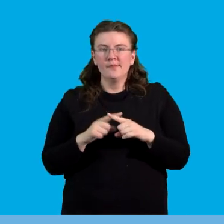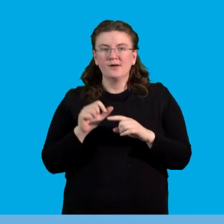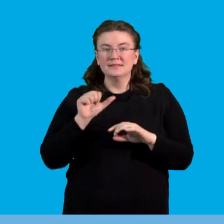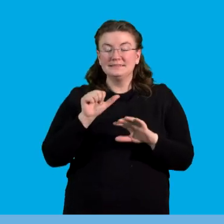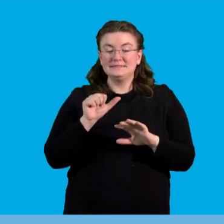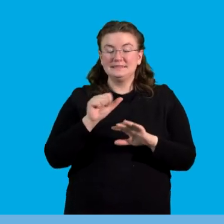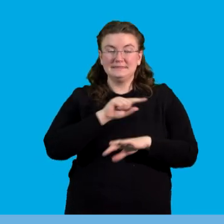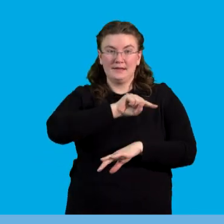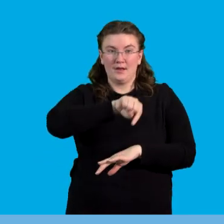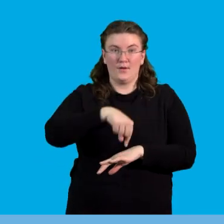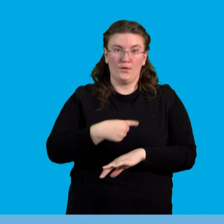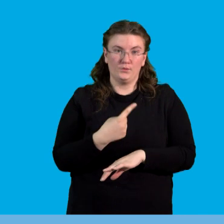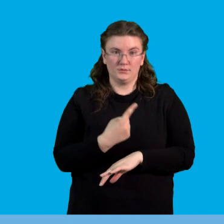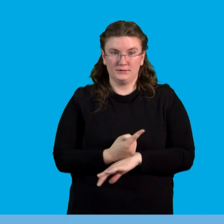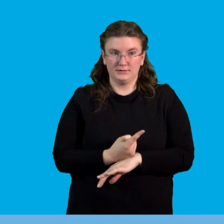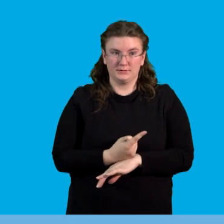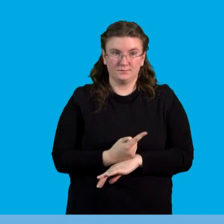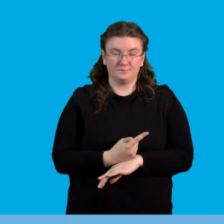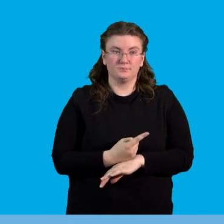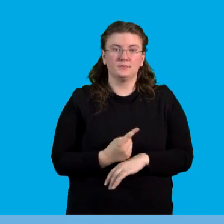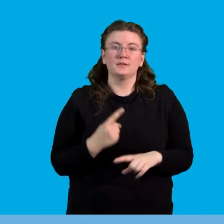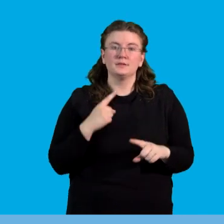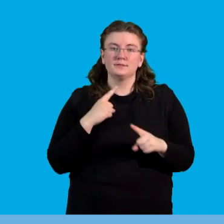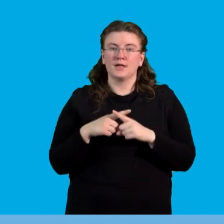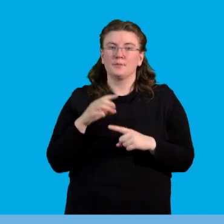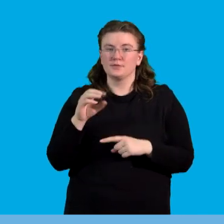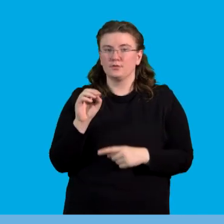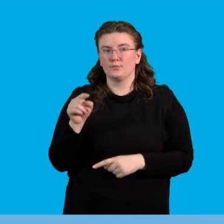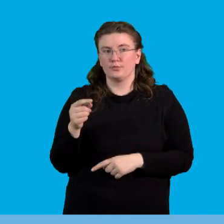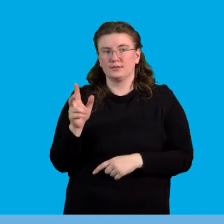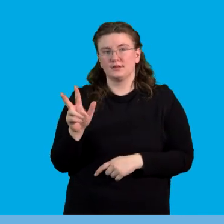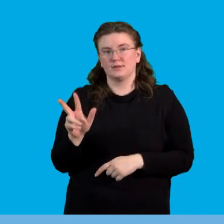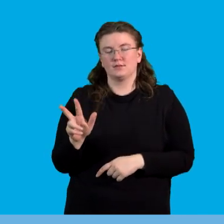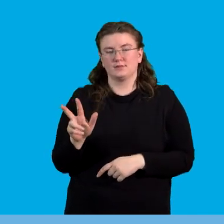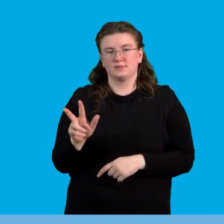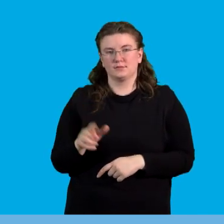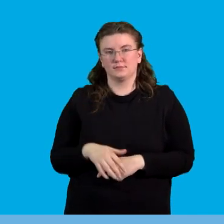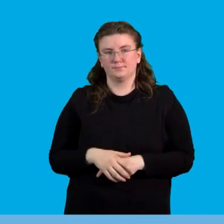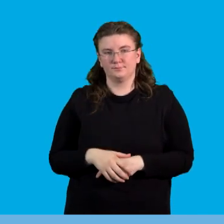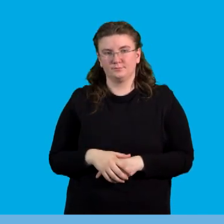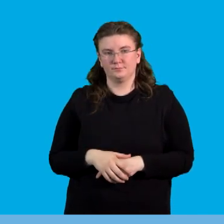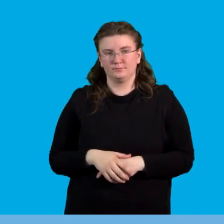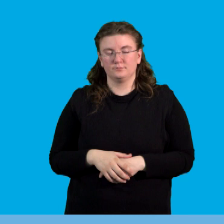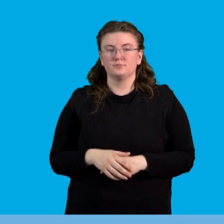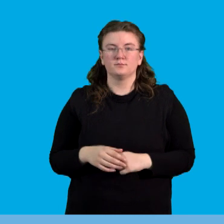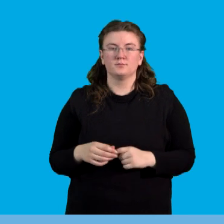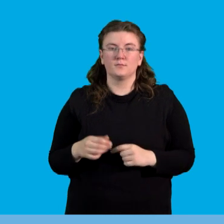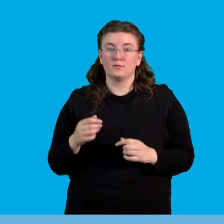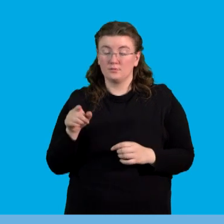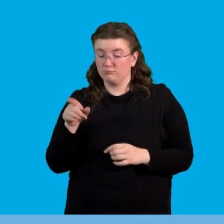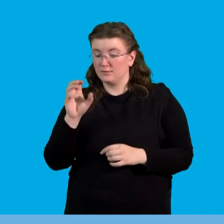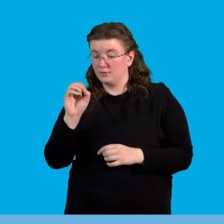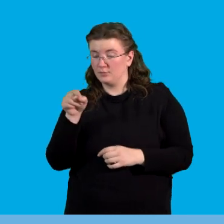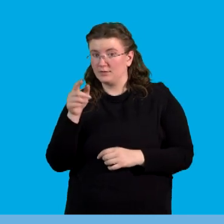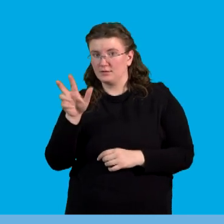going to be multiplied by 6 hours, and the tariff is 0.8, which is our